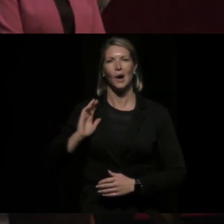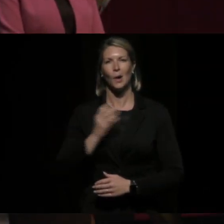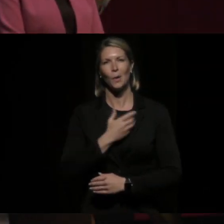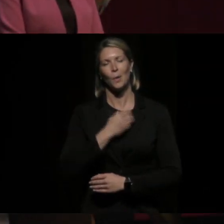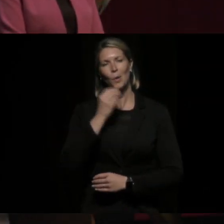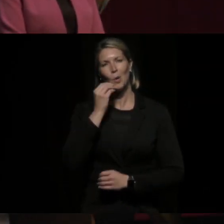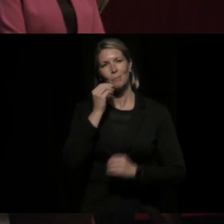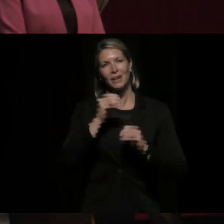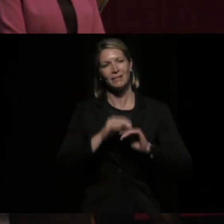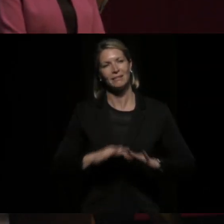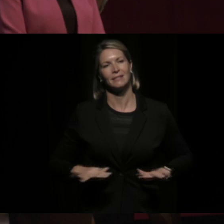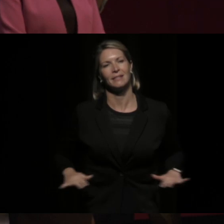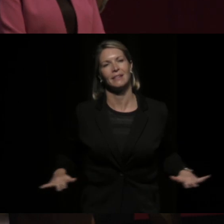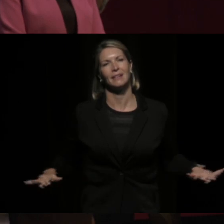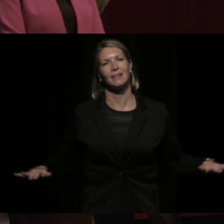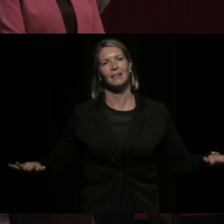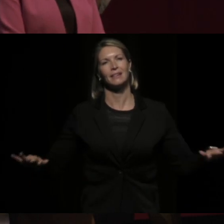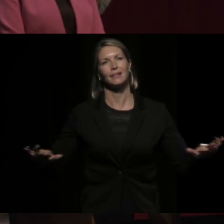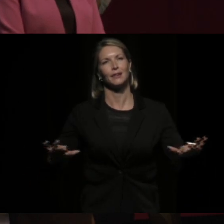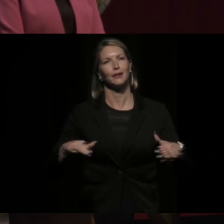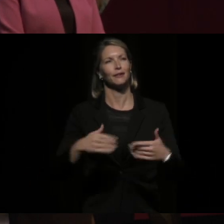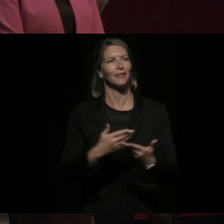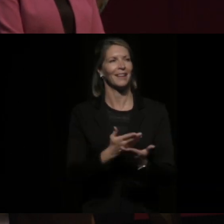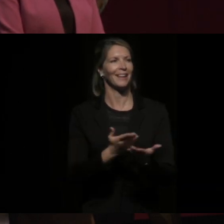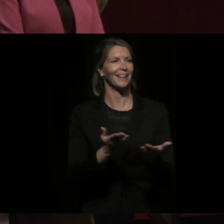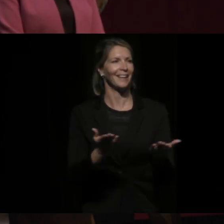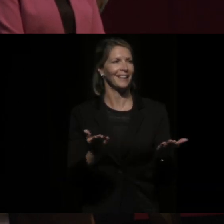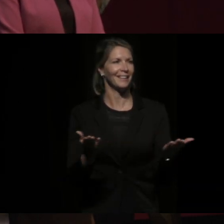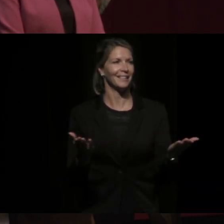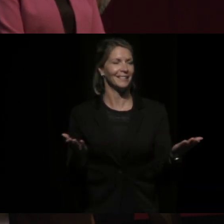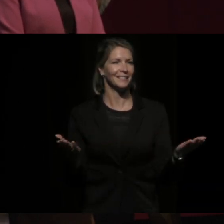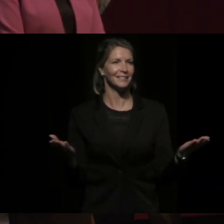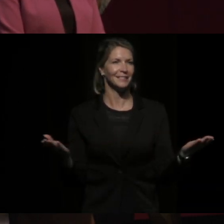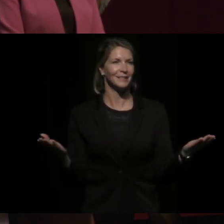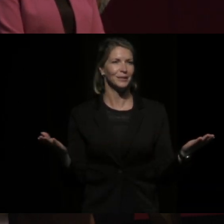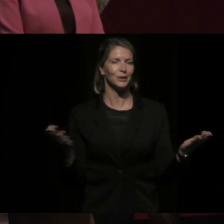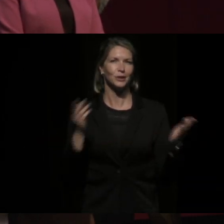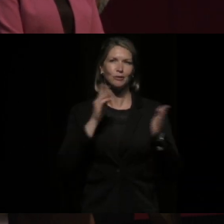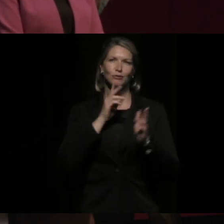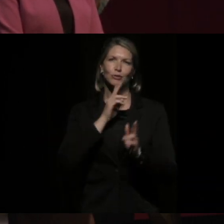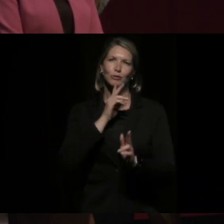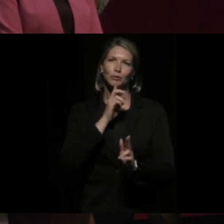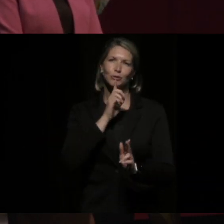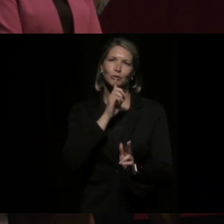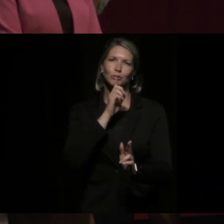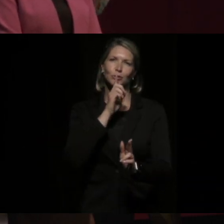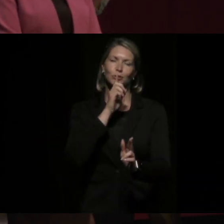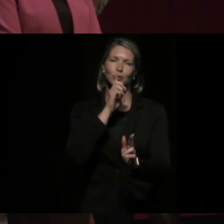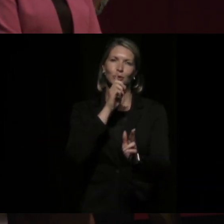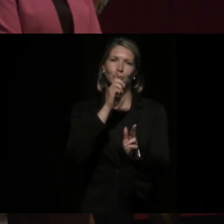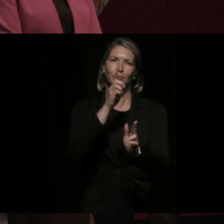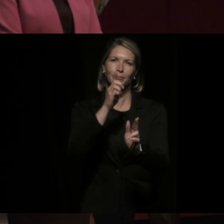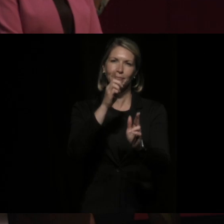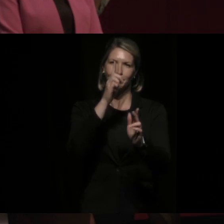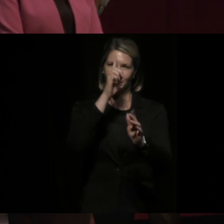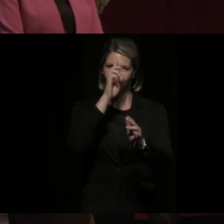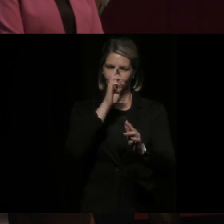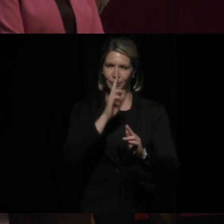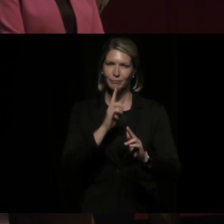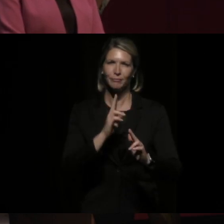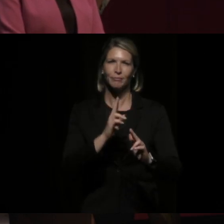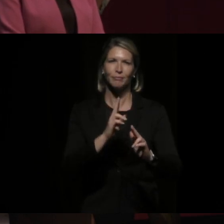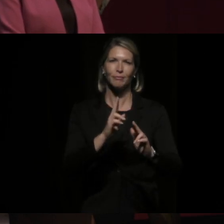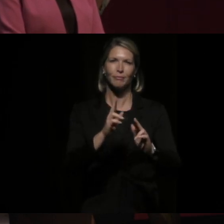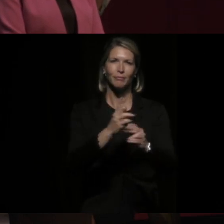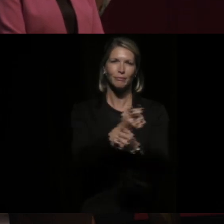our home and native land, true